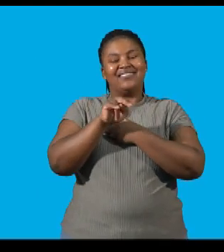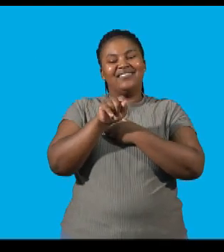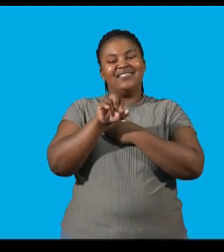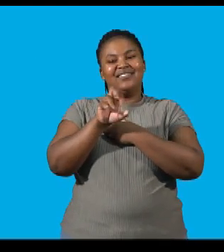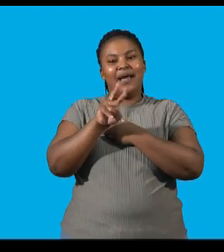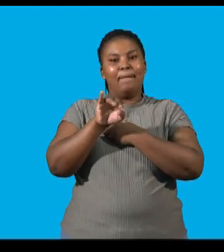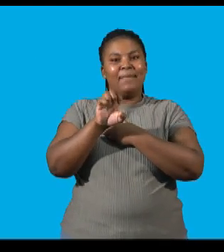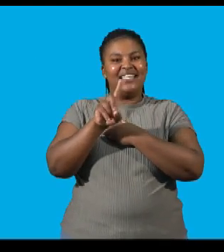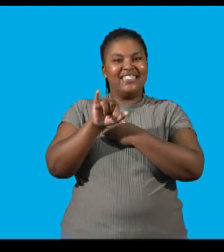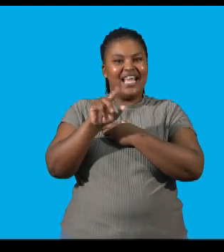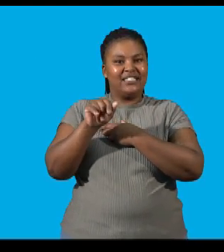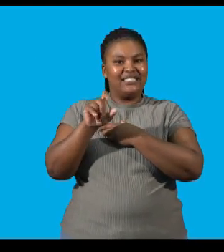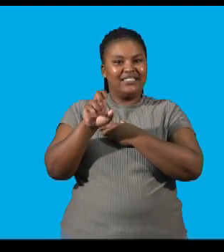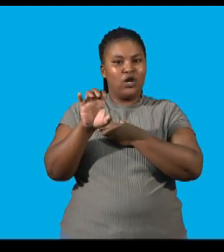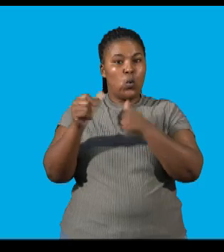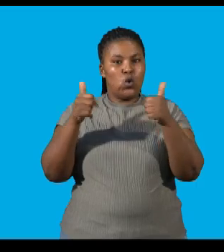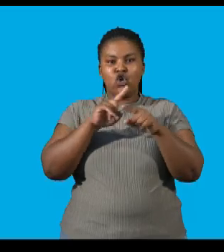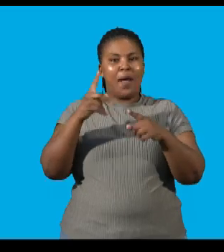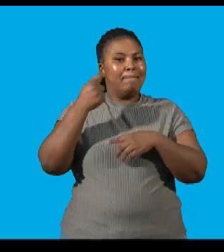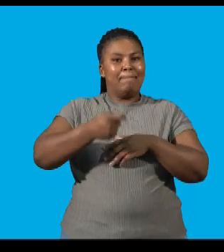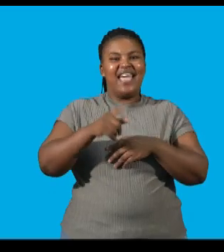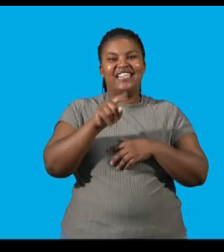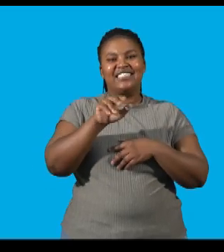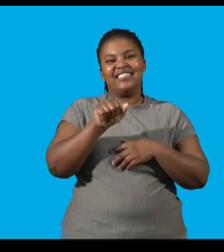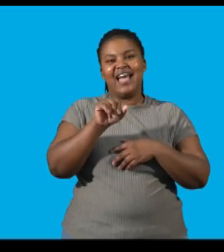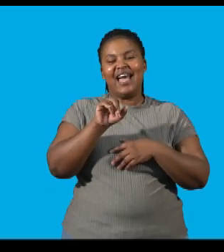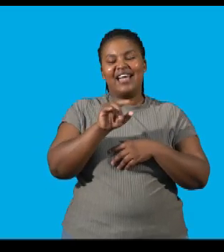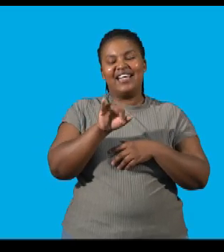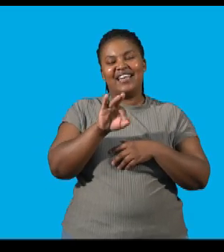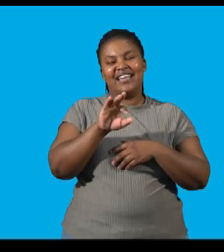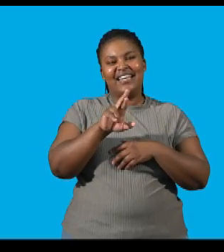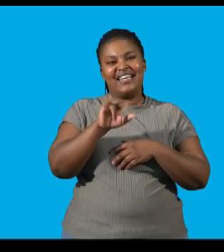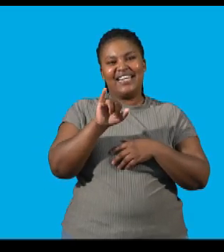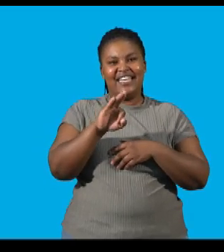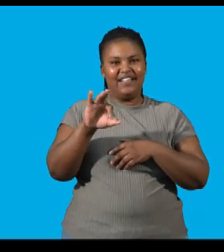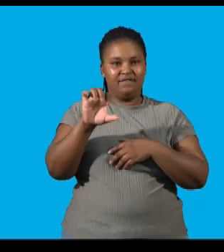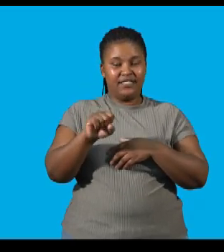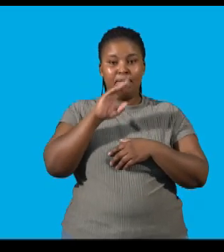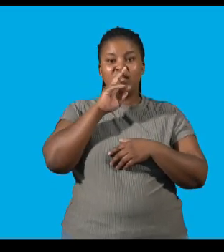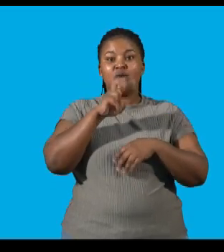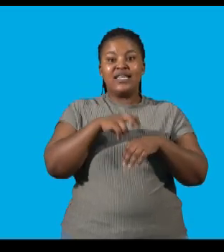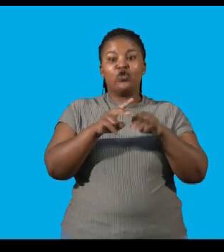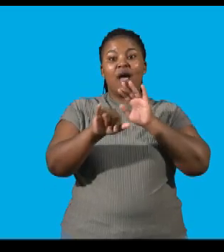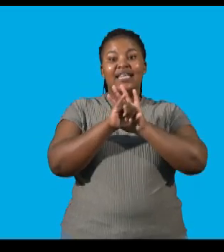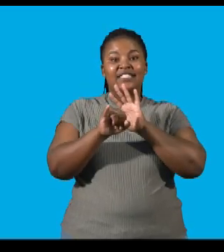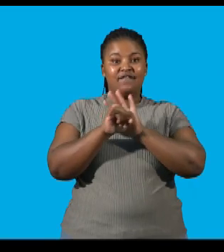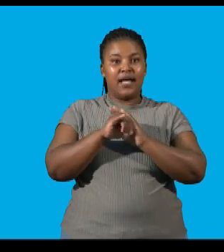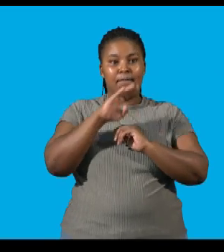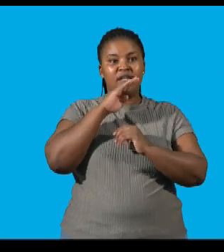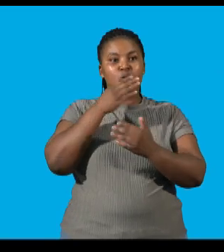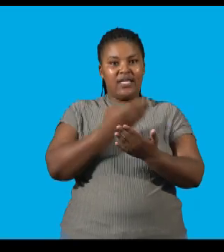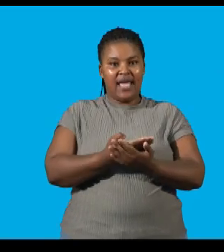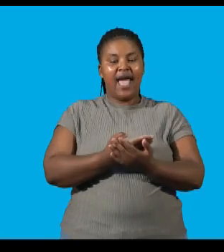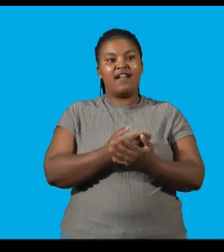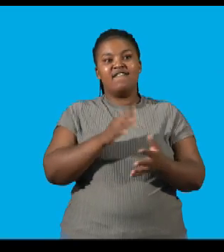goods without paying any tariffs. So the question says identify, meaning to say we